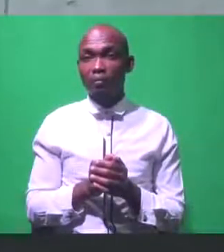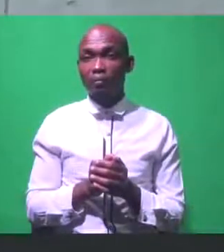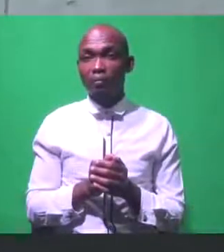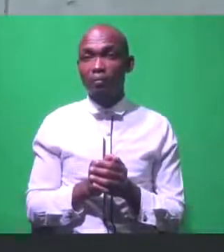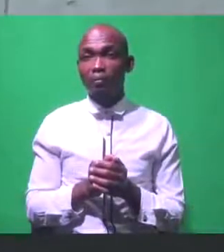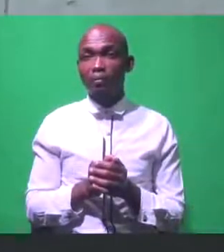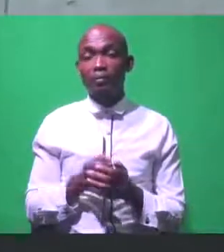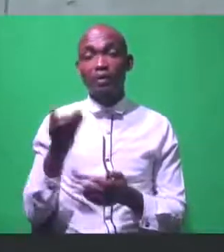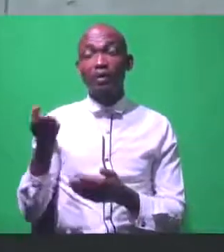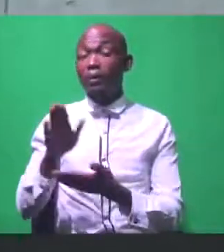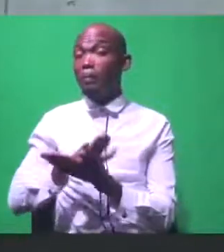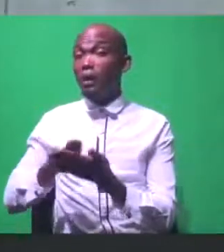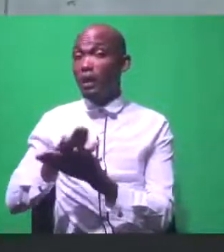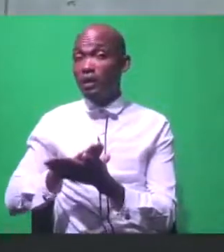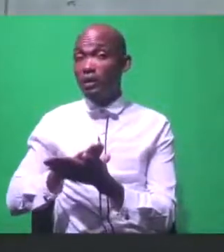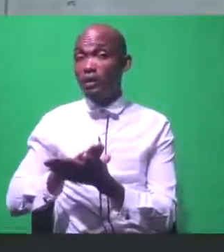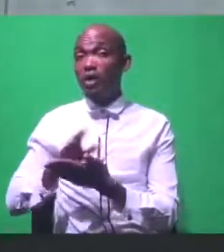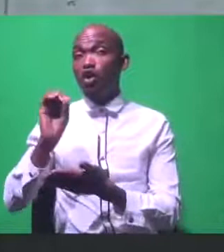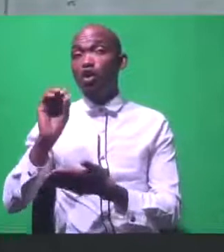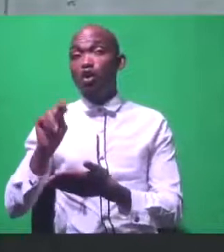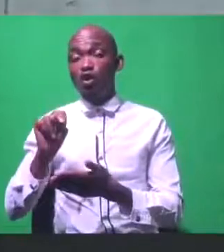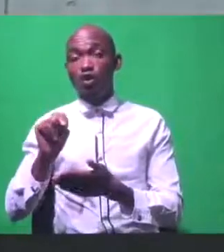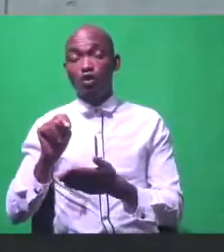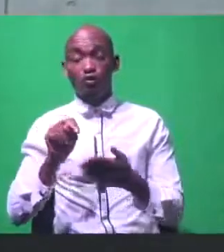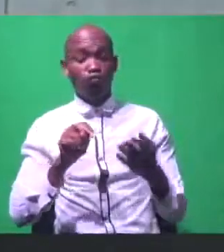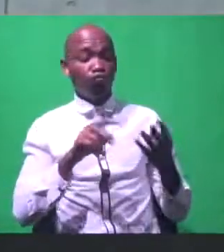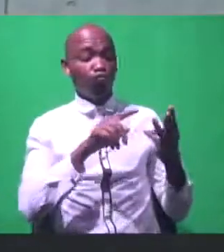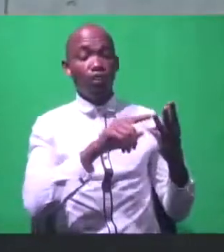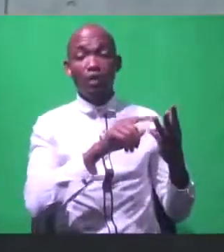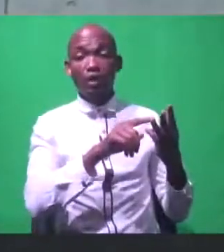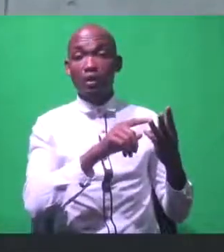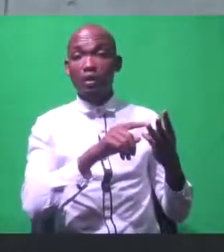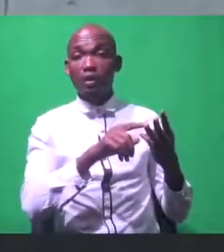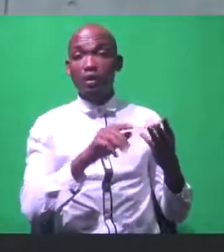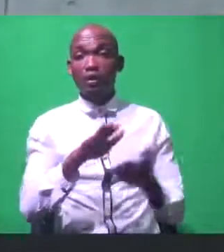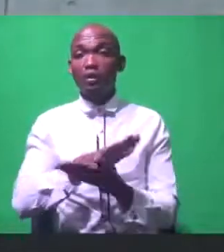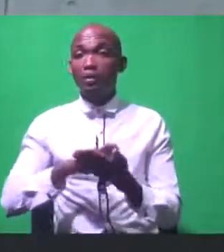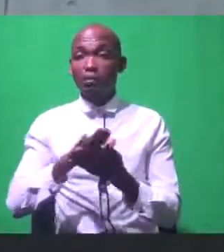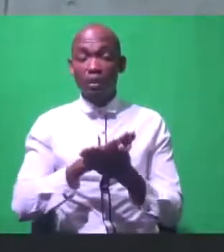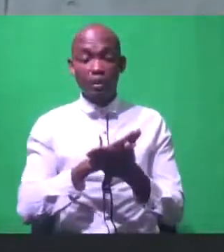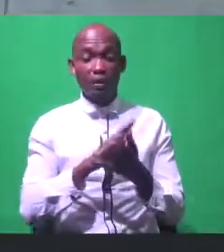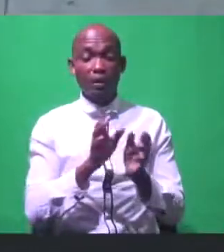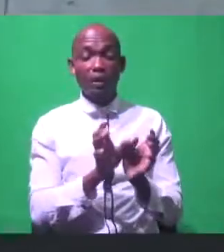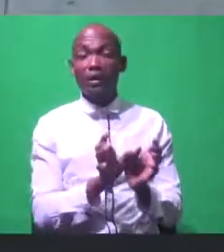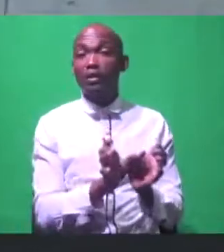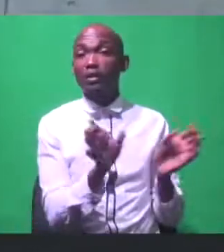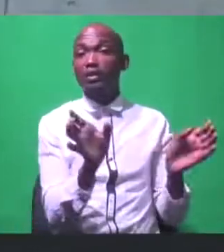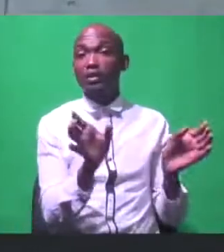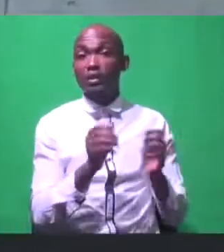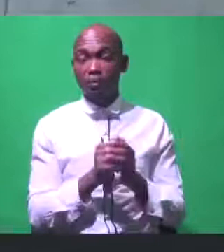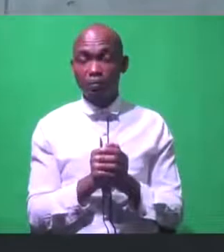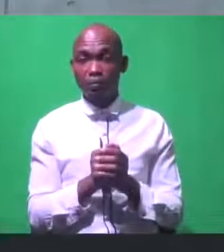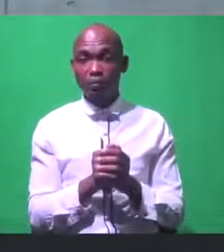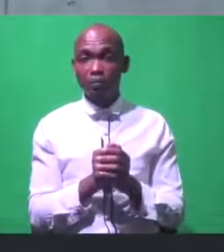on racism. It based on racism. It based on